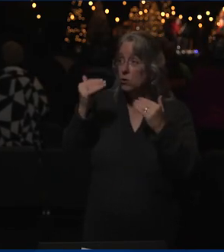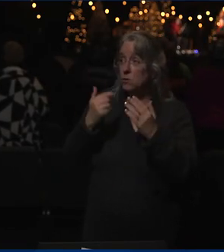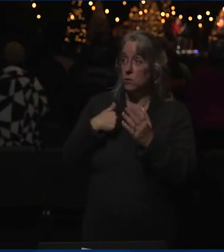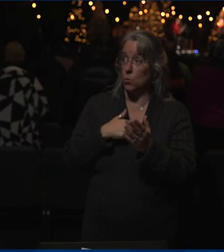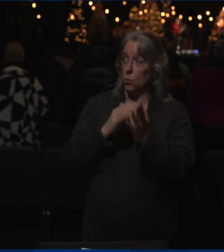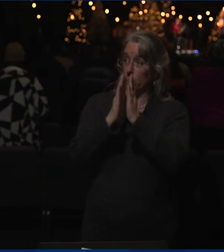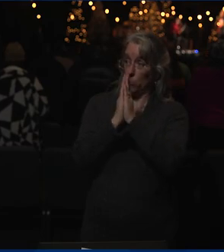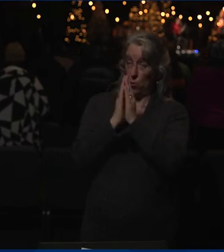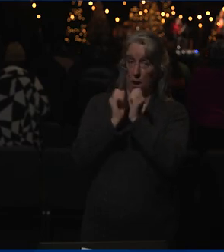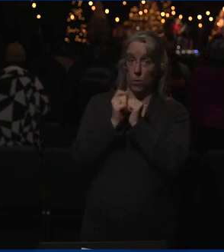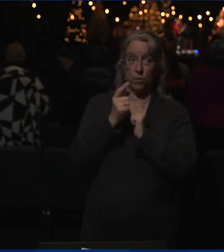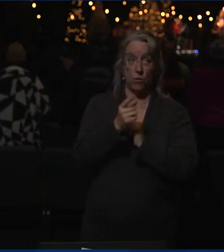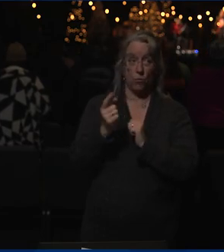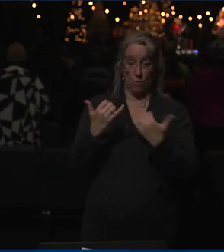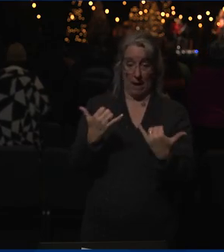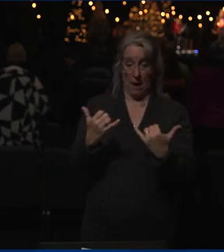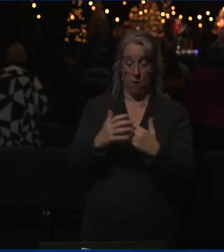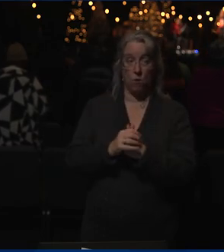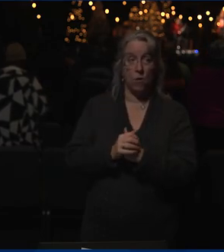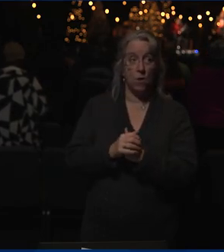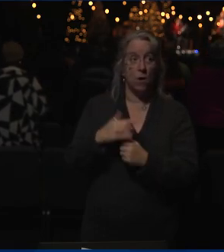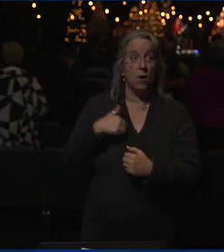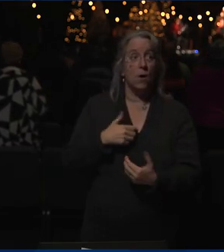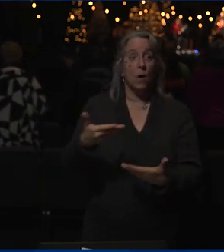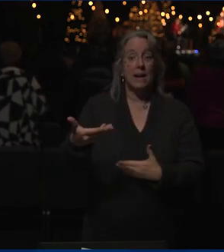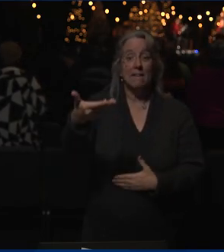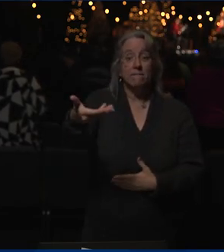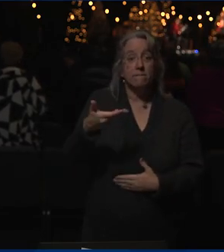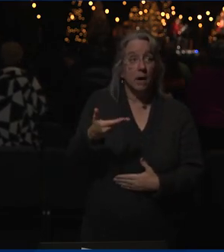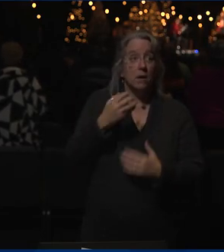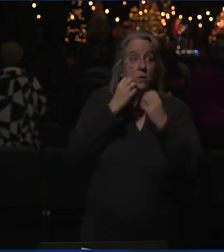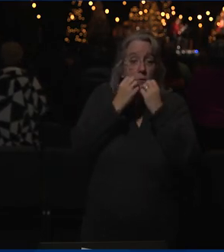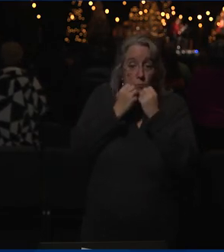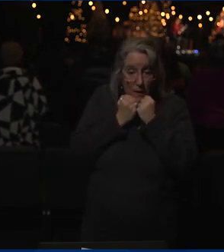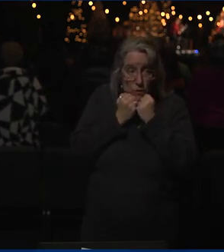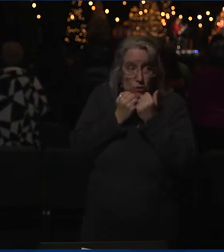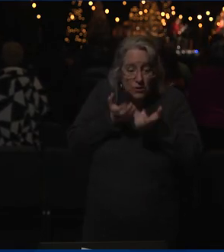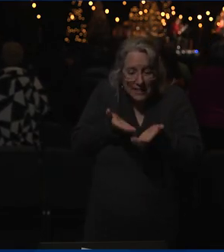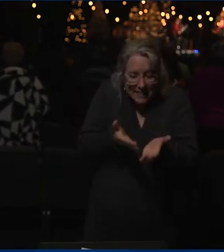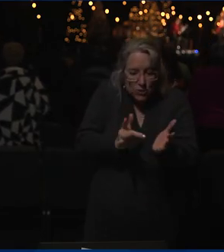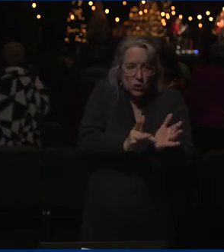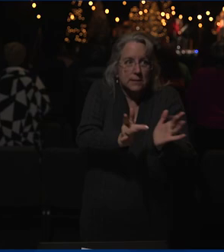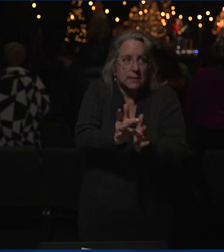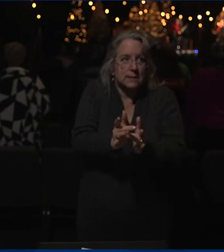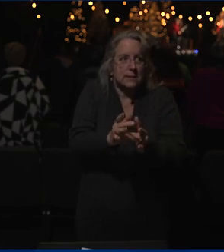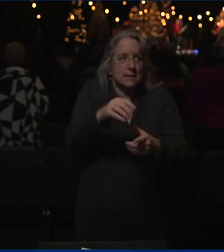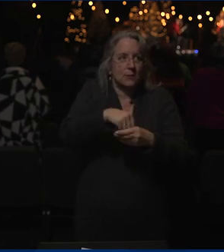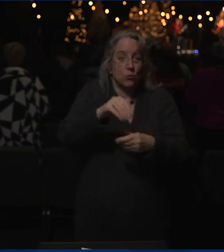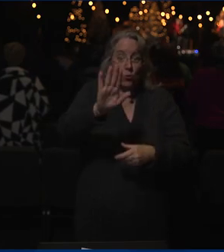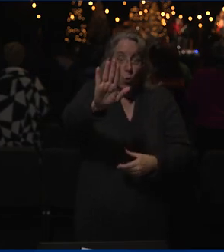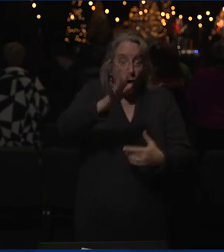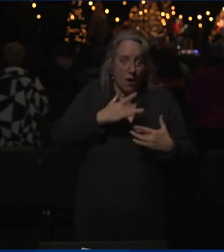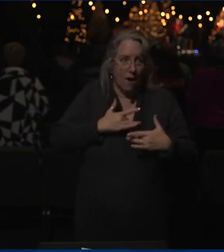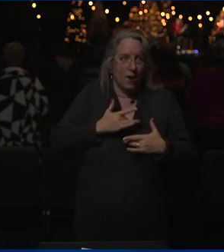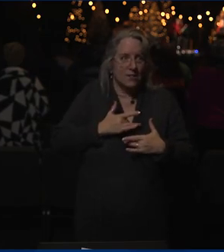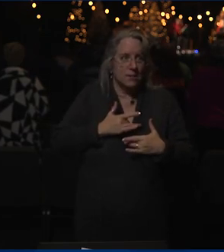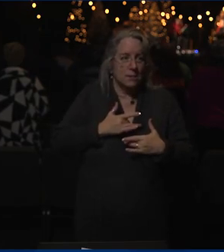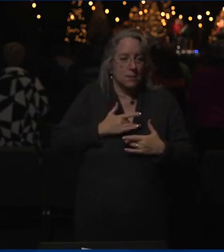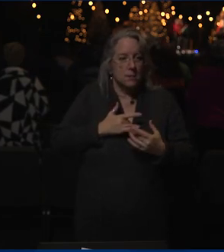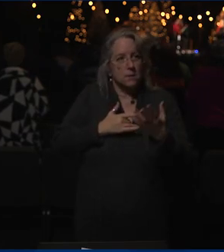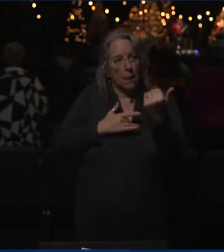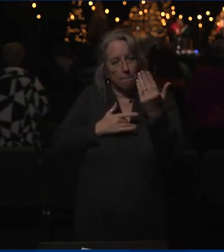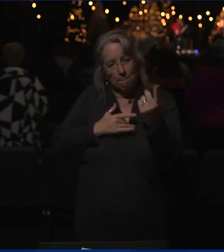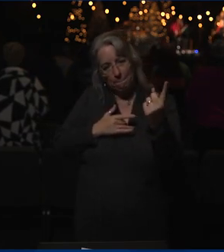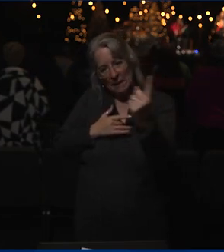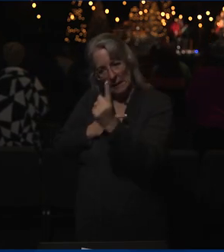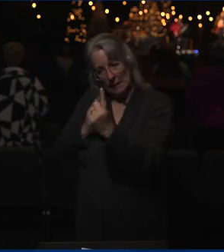now, you want to invite the treasure who is Jesus into your heart, come and meet me down here in